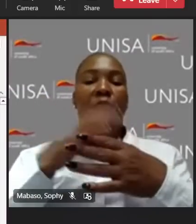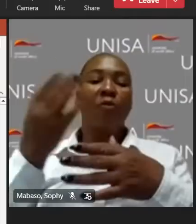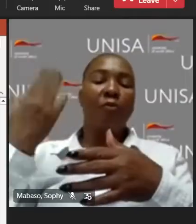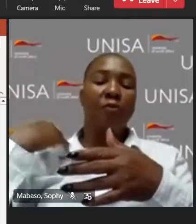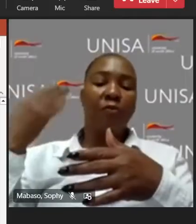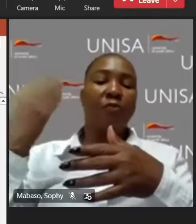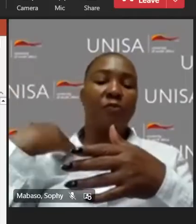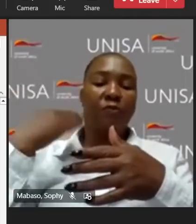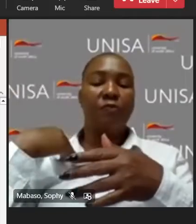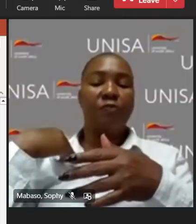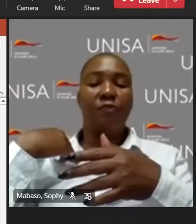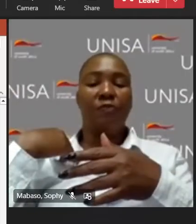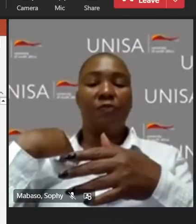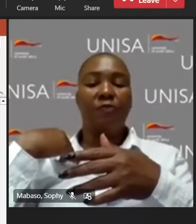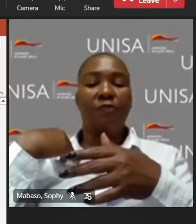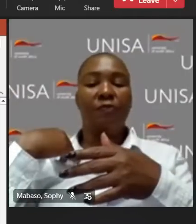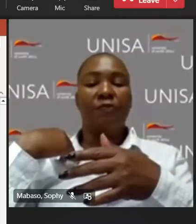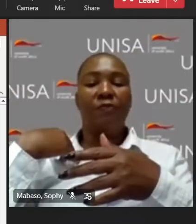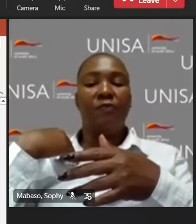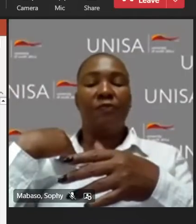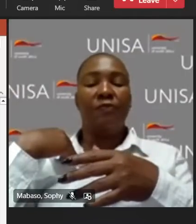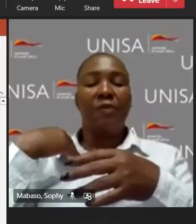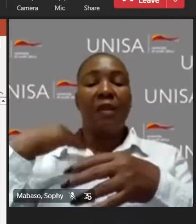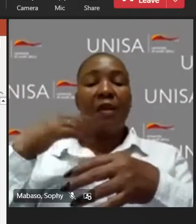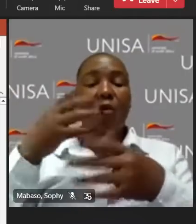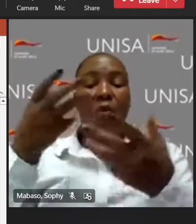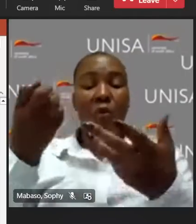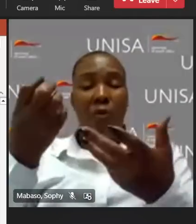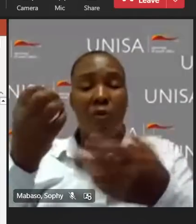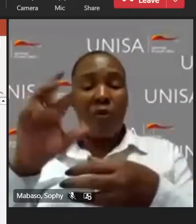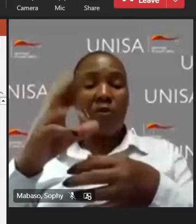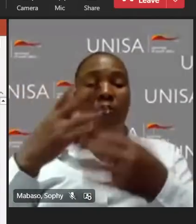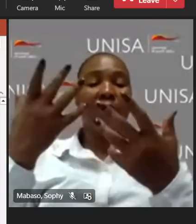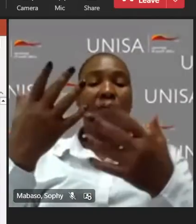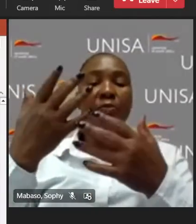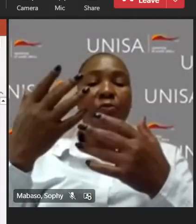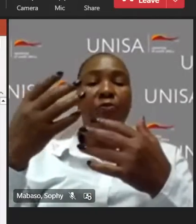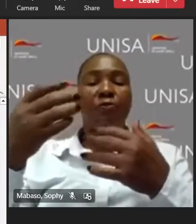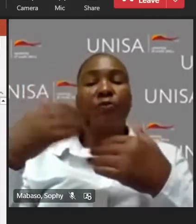acknowledgement, or unless you settle your previous debt.